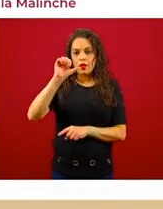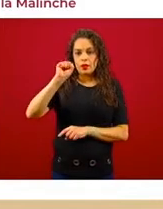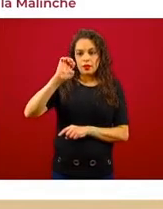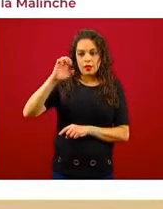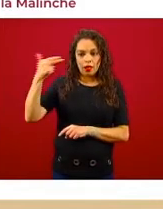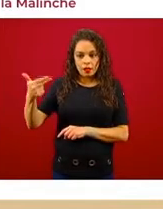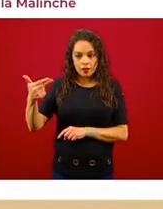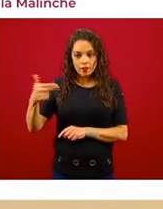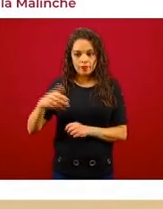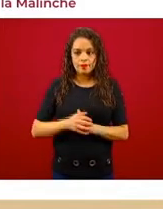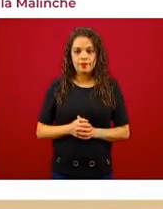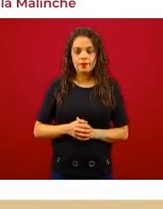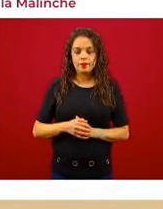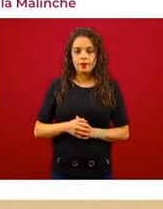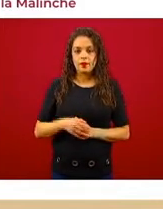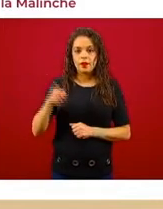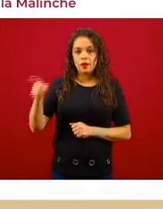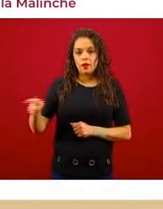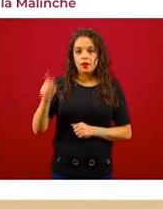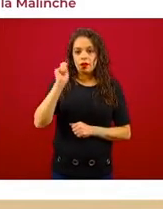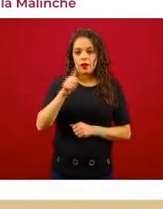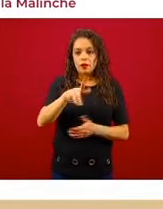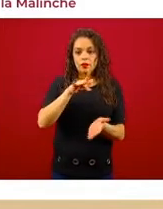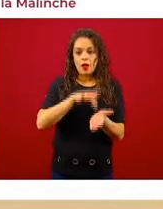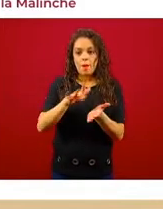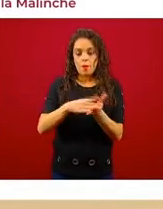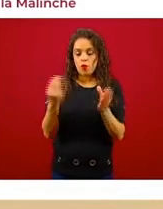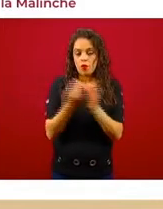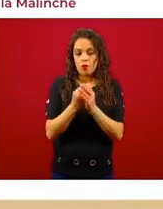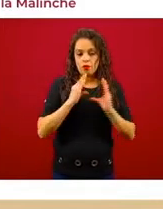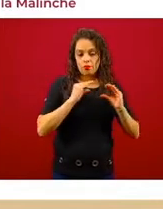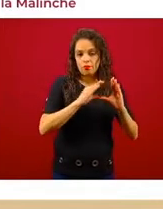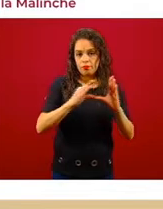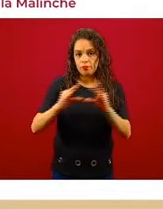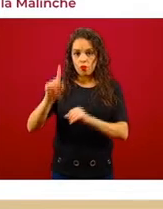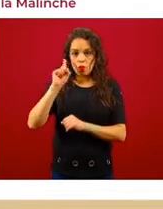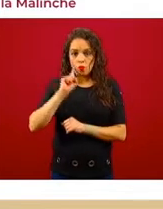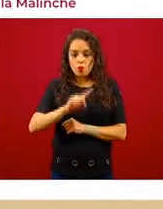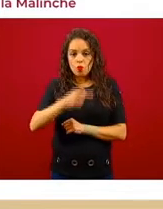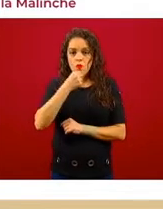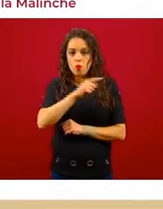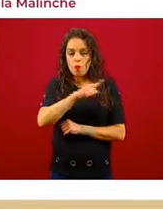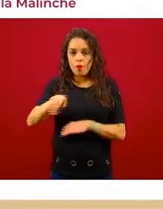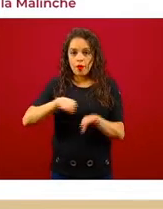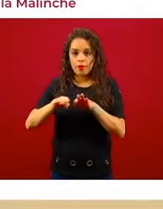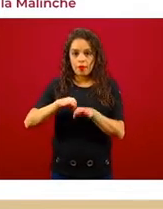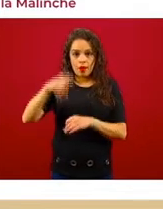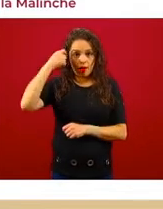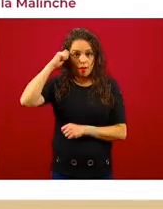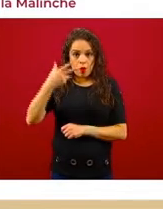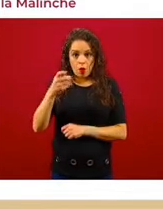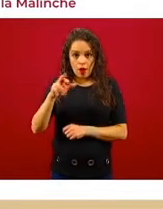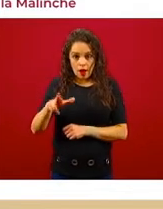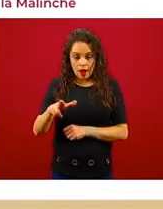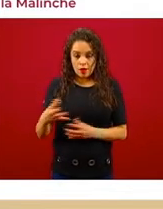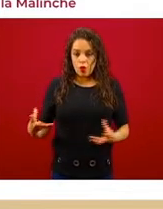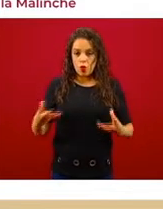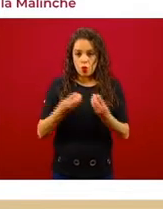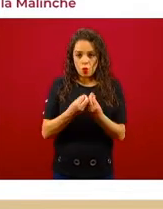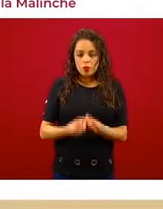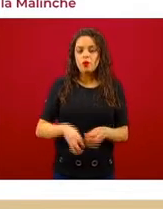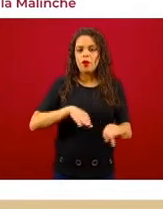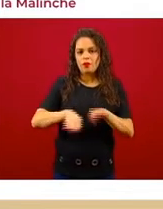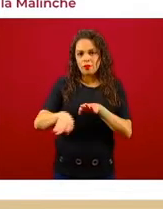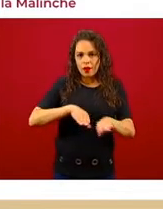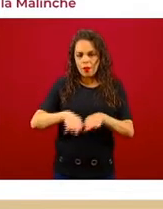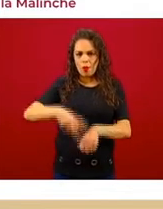law change, we have seen a difference in the support that we're giving to these people. We've